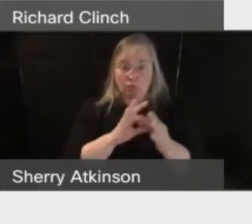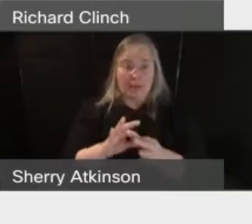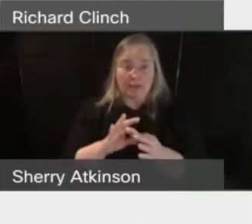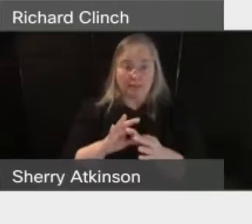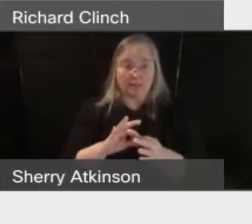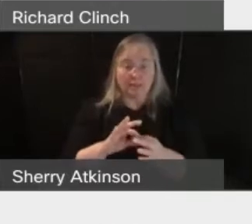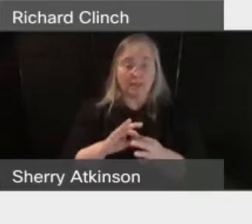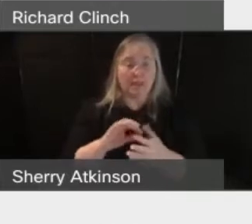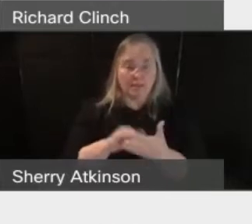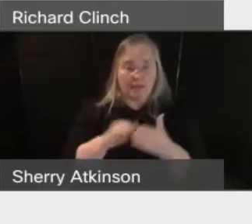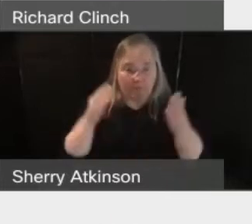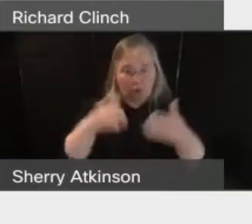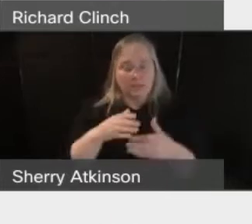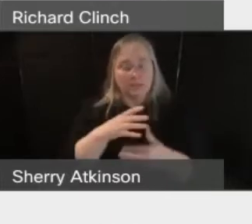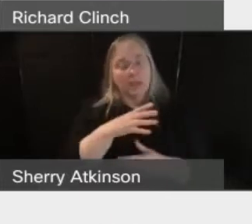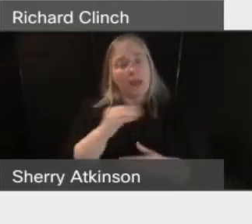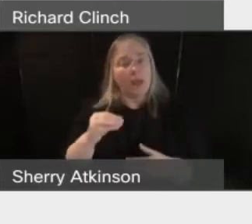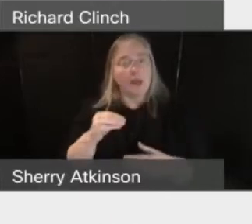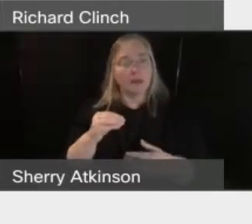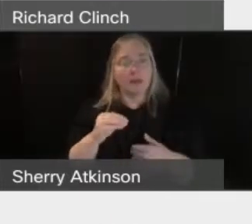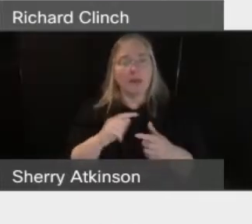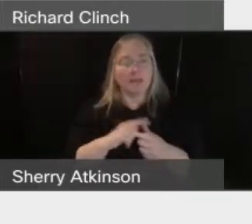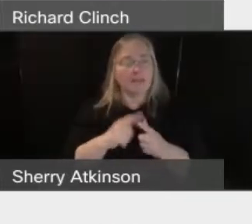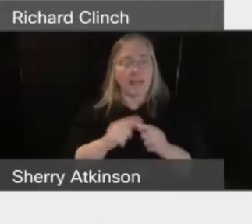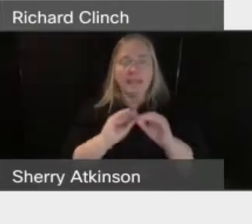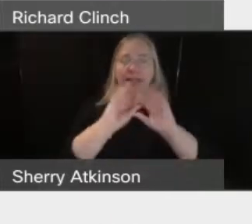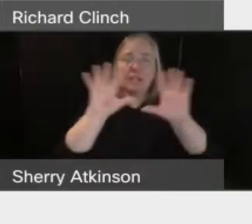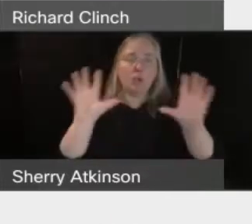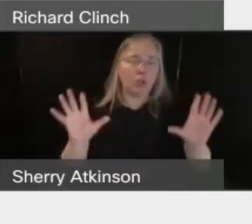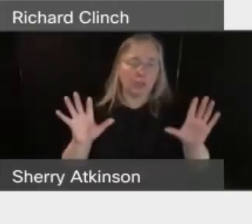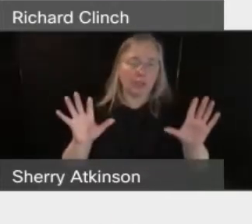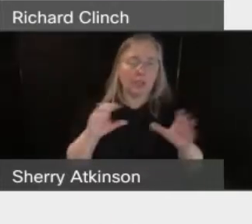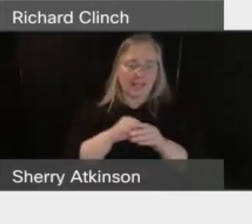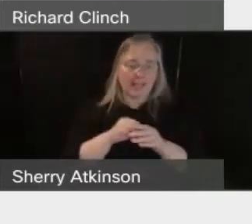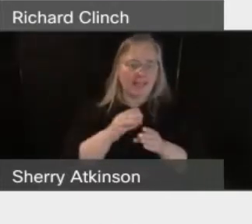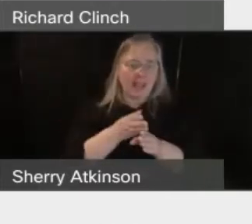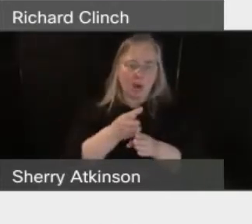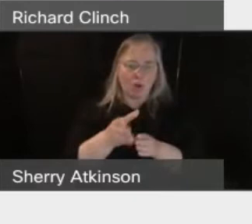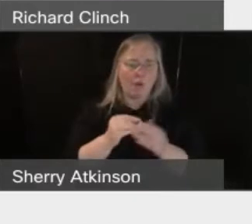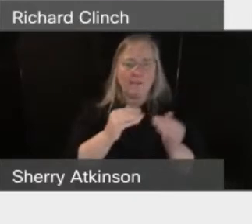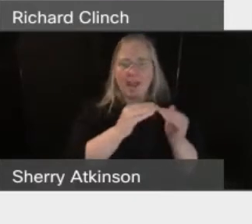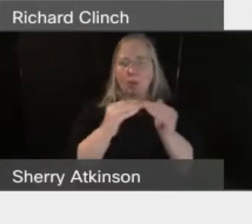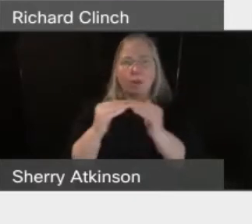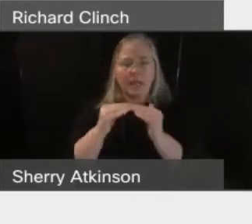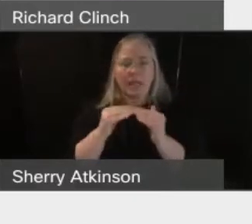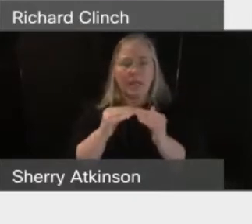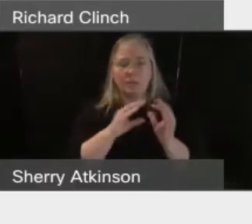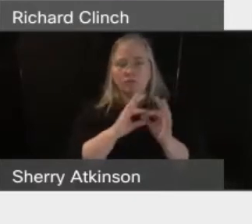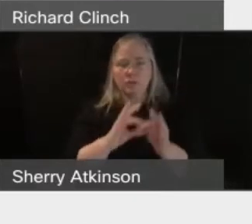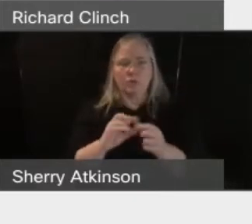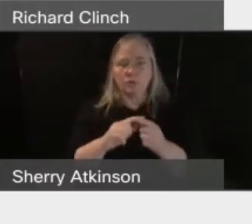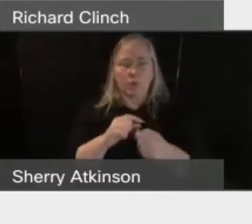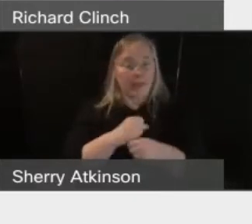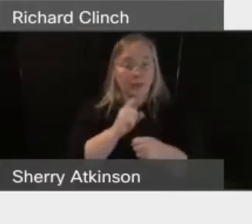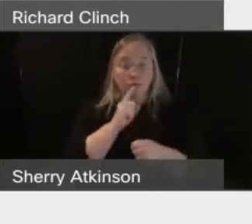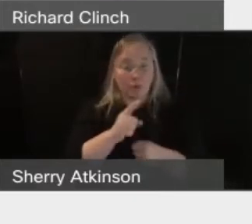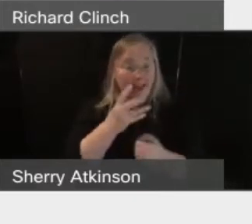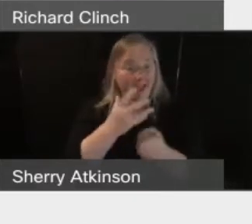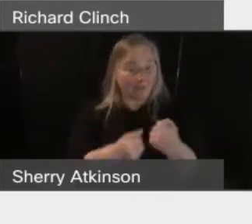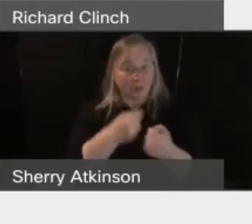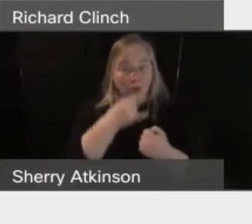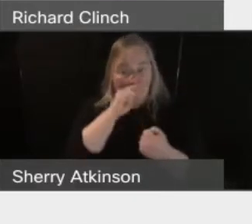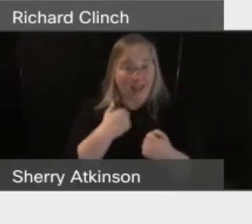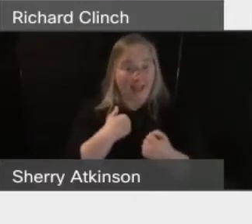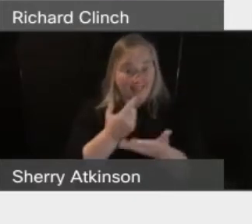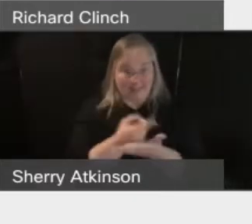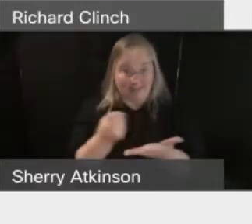focus. And then clearly in the arena of equity around making certain that every child has a device,